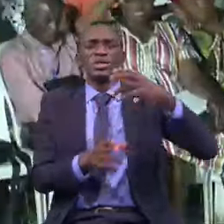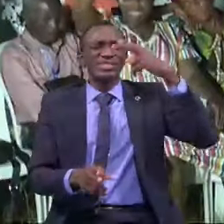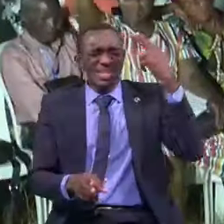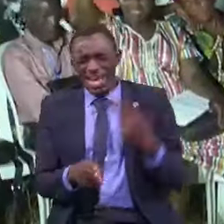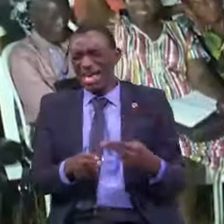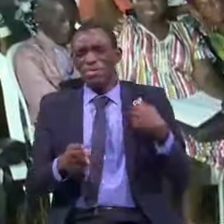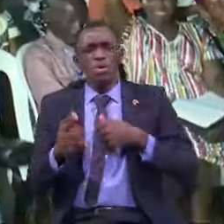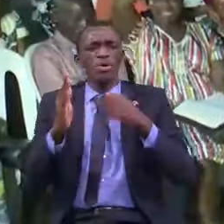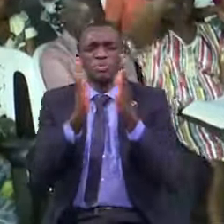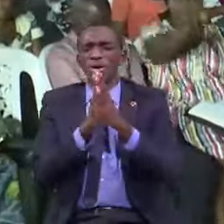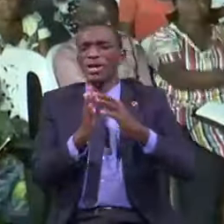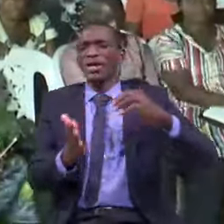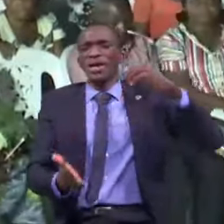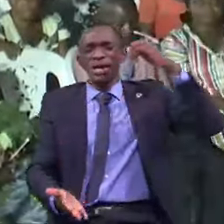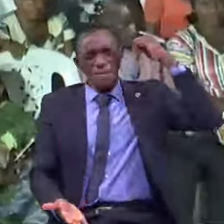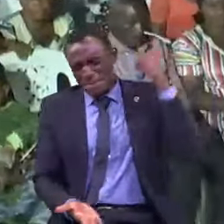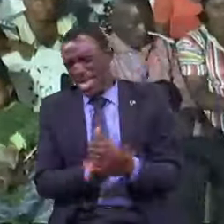pray.